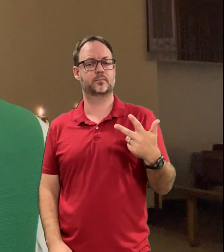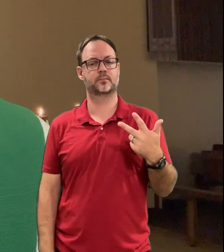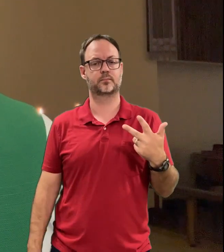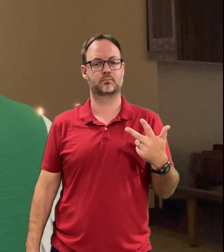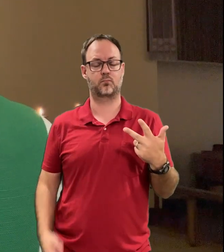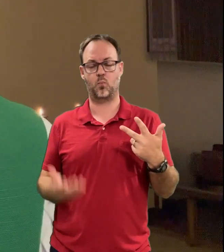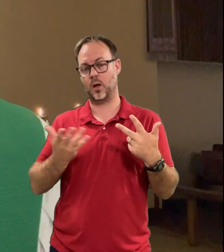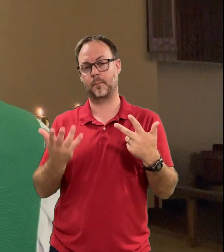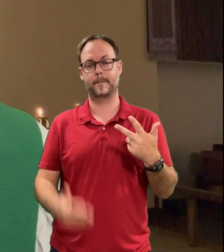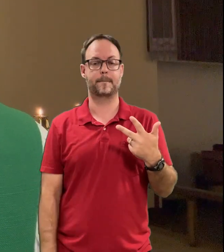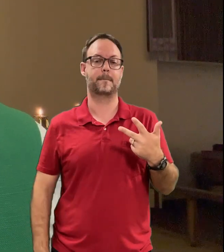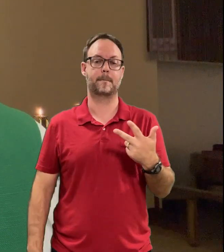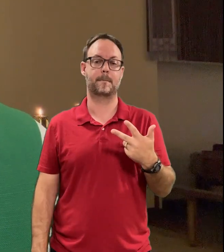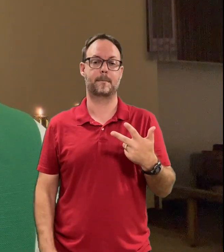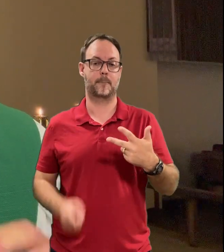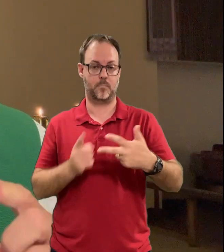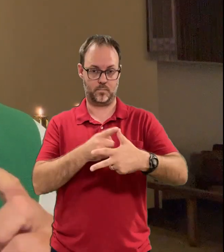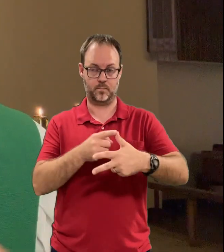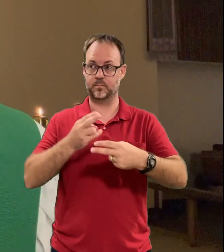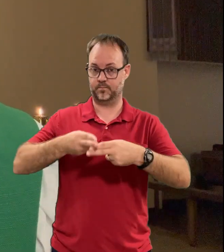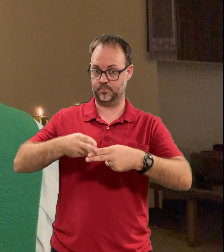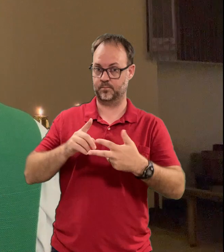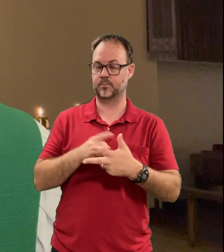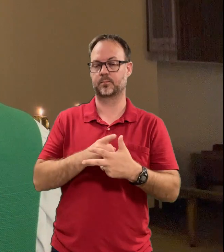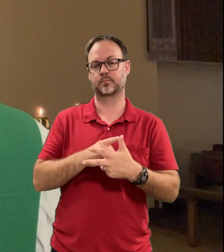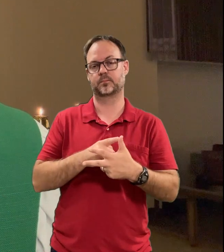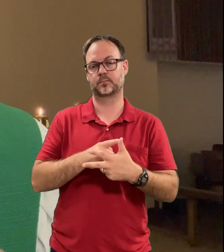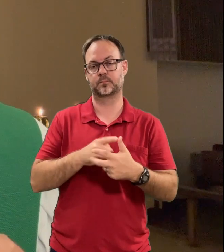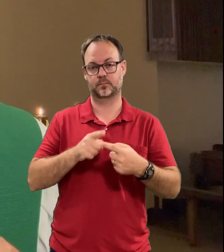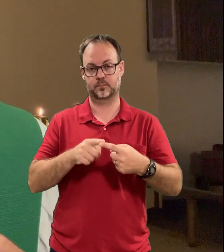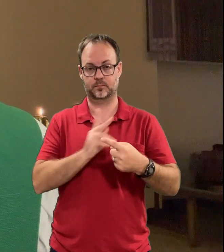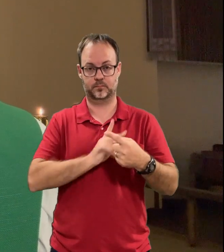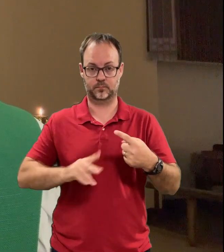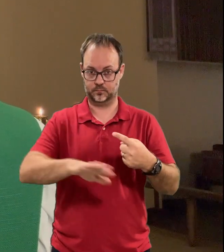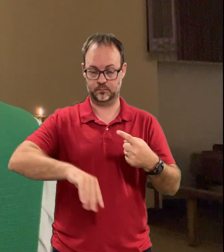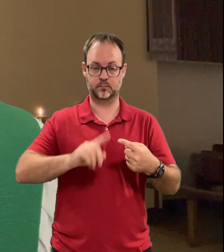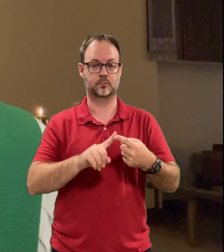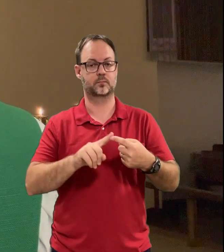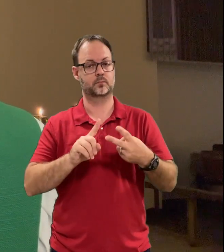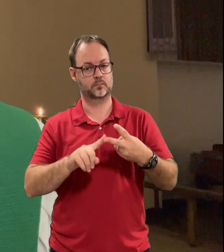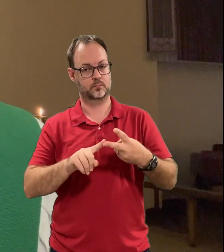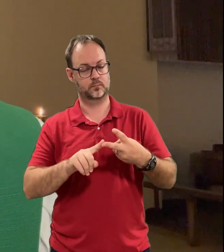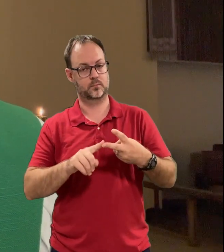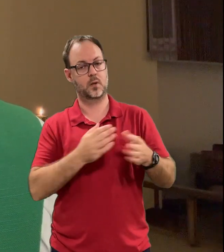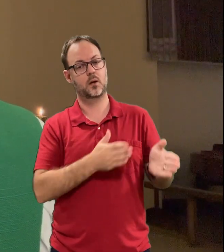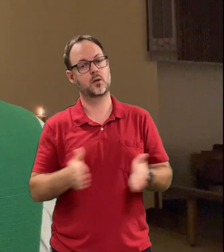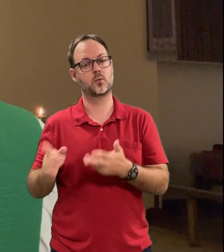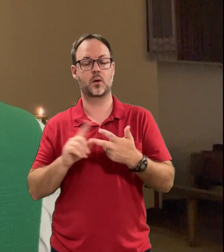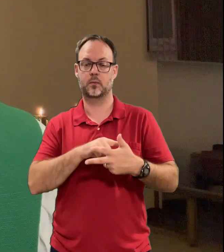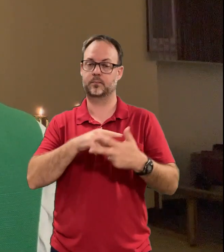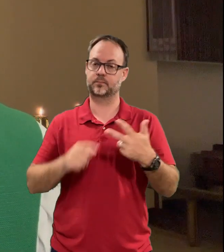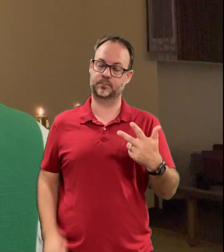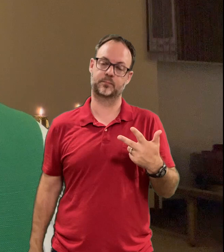we talk about are his name, his kingdom, and his